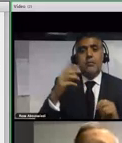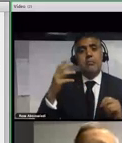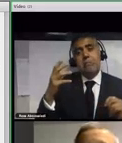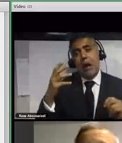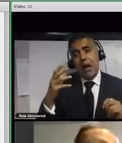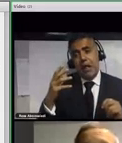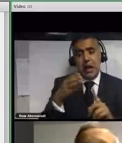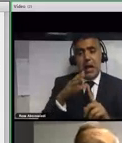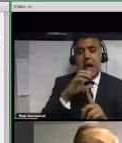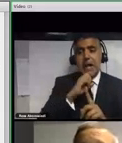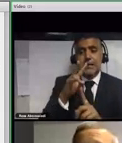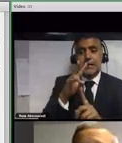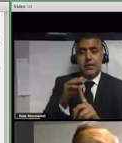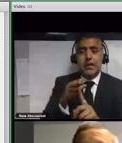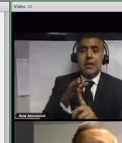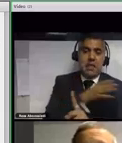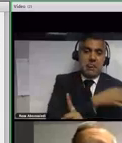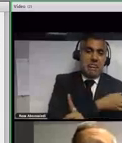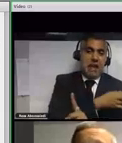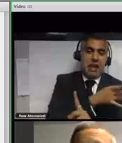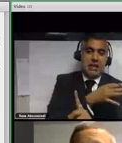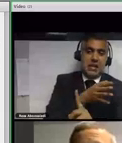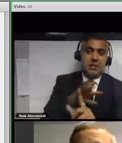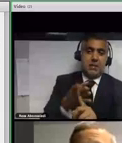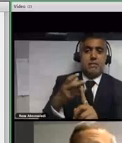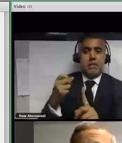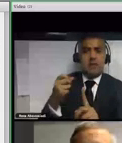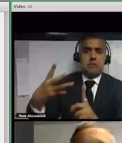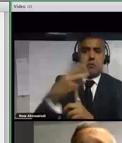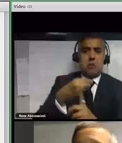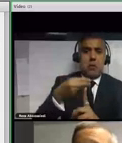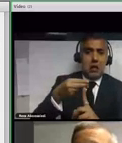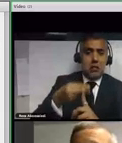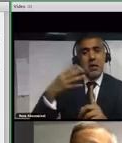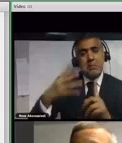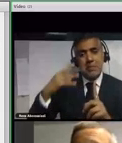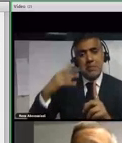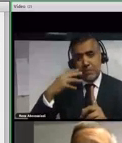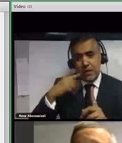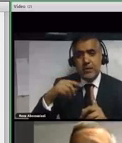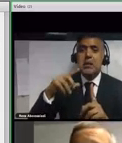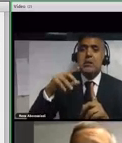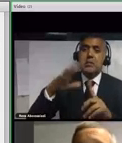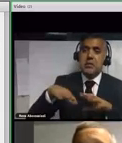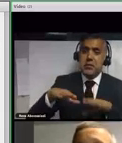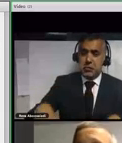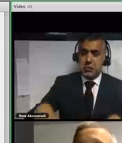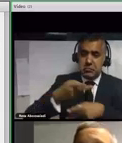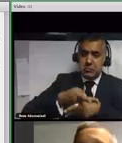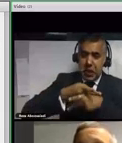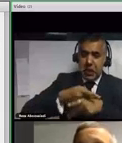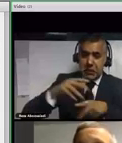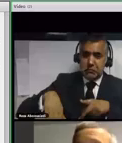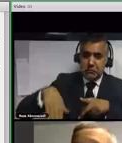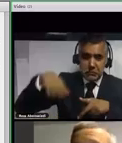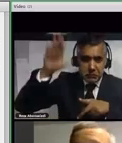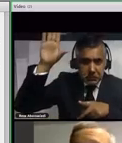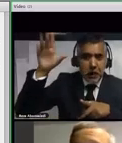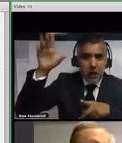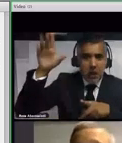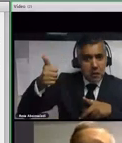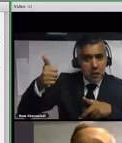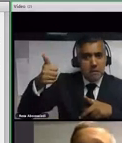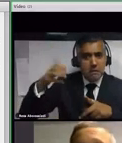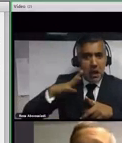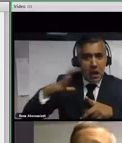they might have accumulated a lot of wealth, a lot of experience. They might have raised children who have done well and who can support